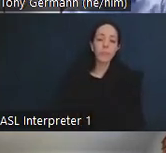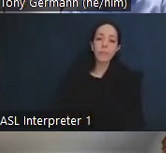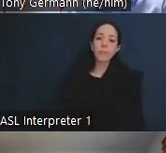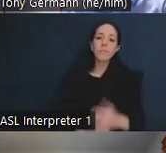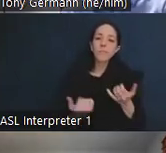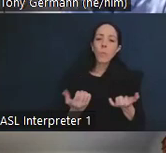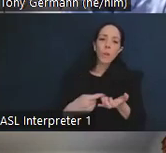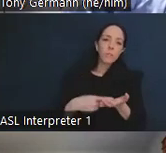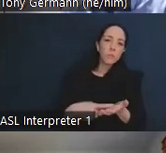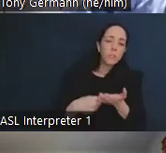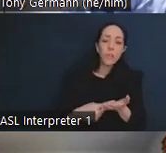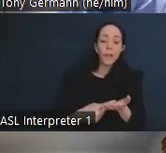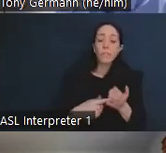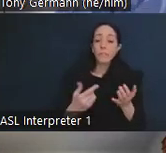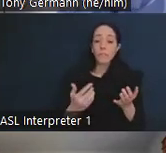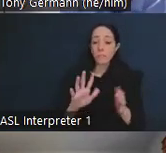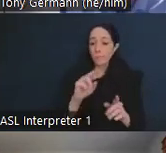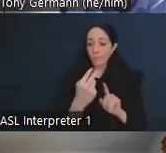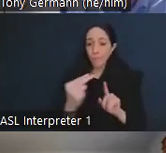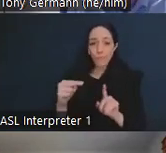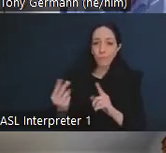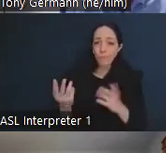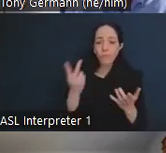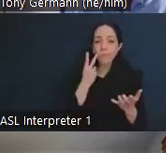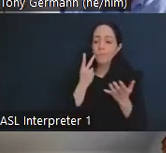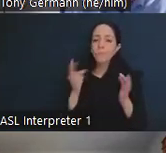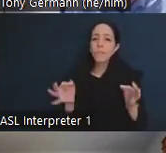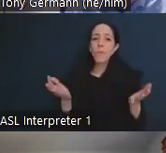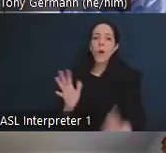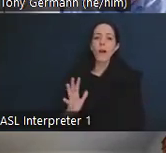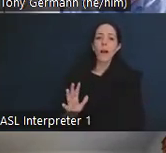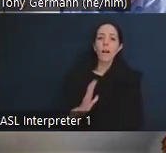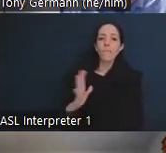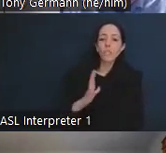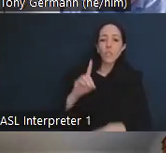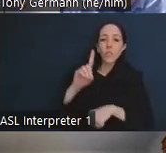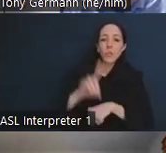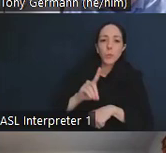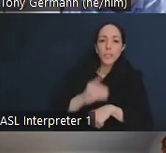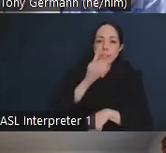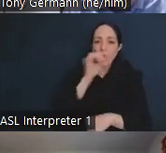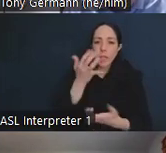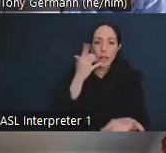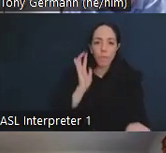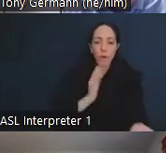about what official duties for the Medicaid Advisory Group Committee look like.